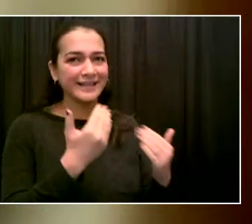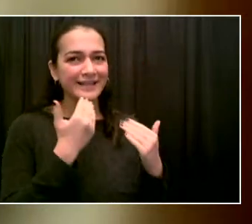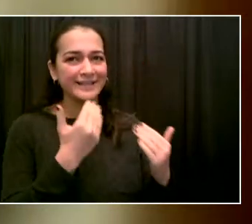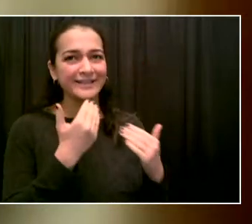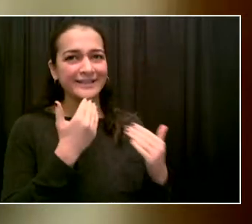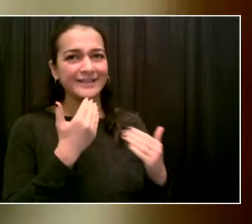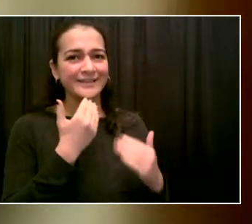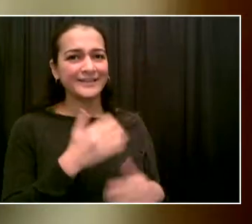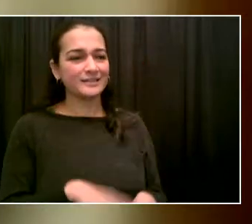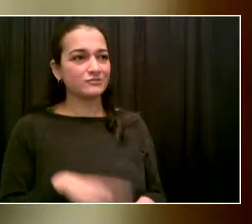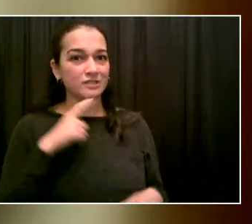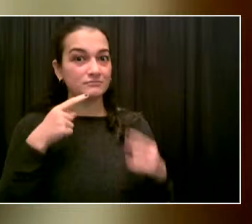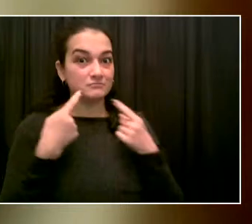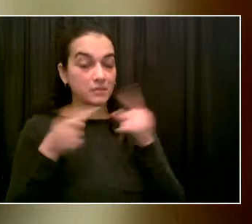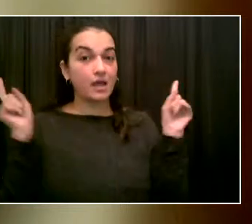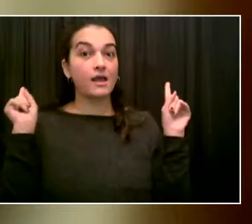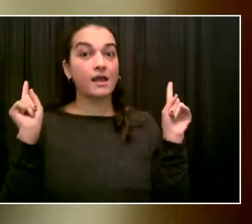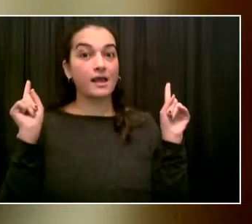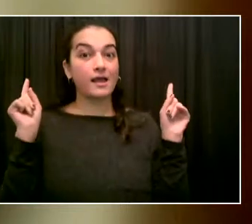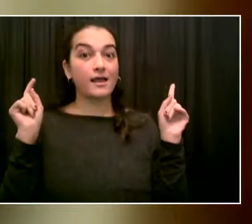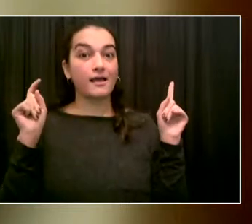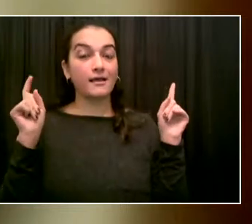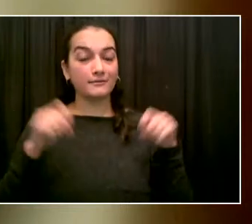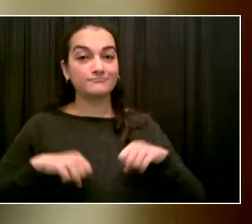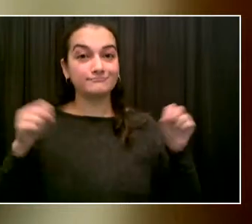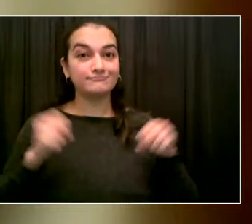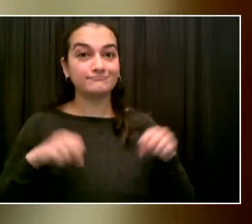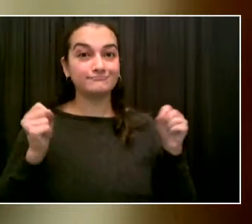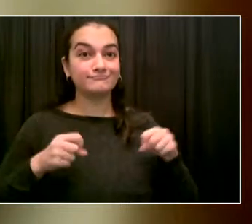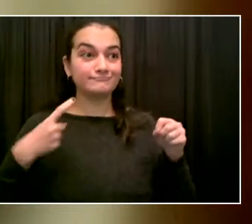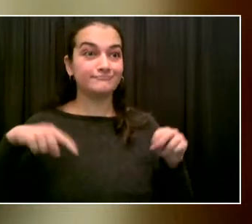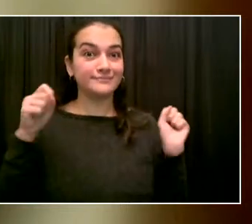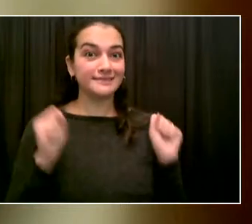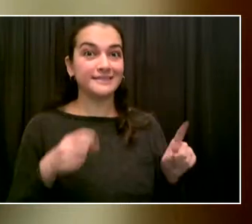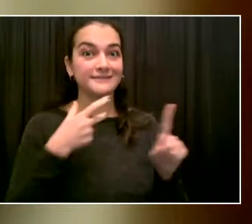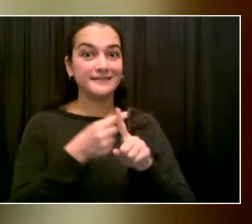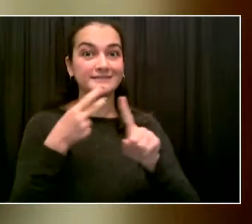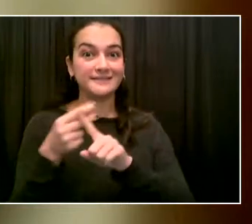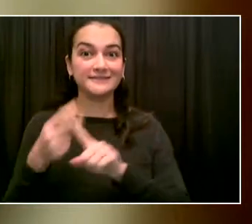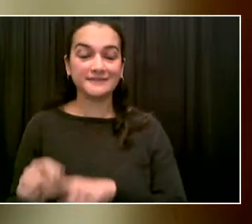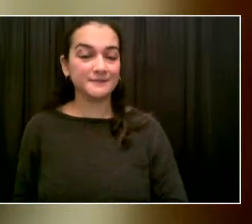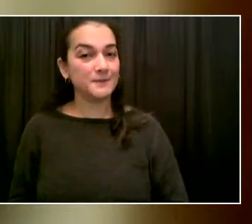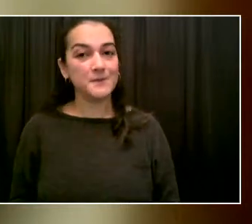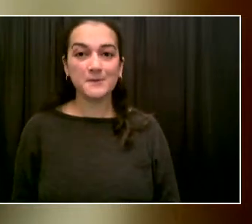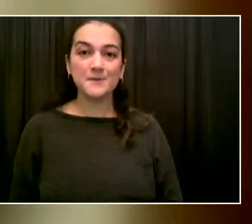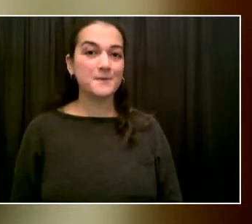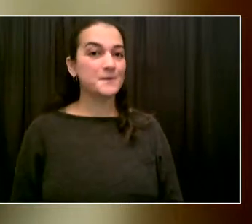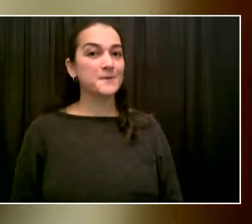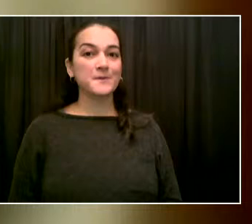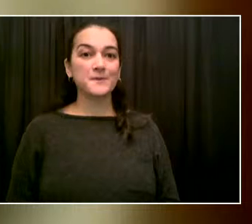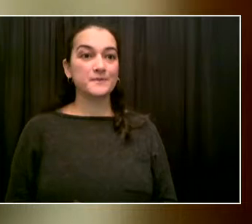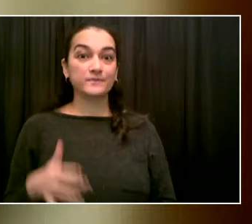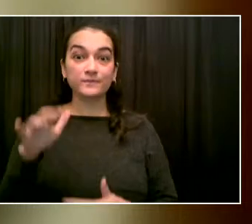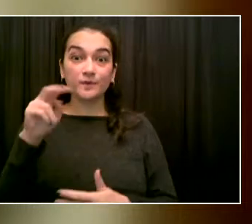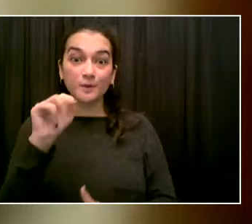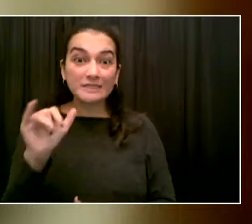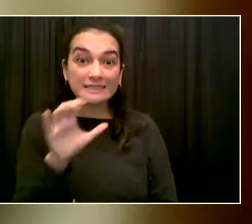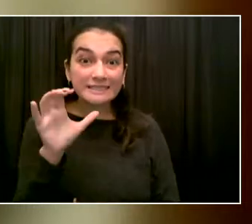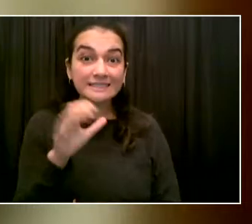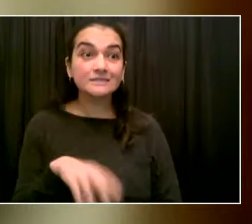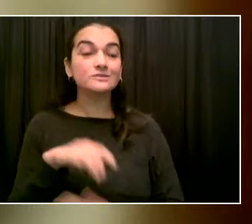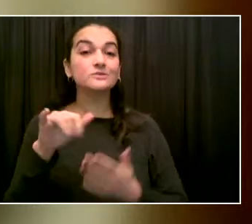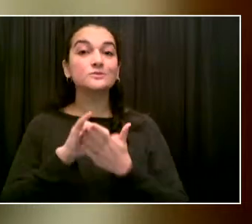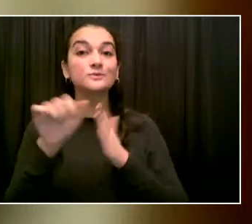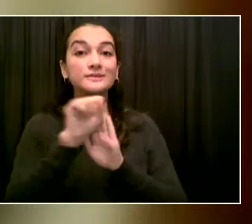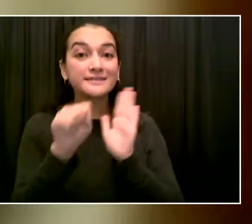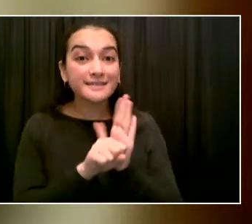that the city, the health department, the education department have been doing to be prepared and to get out